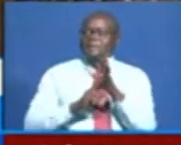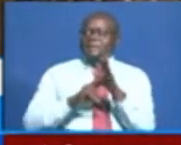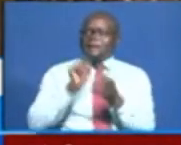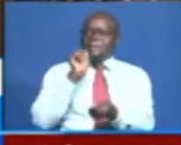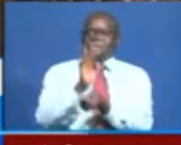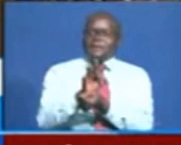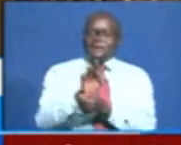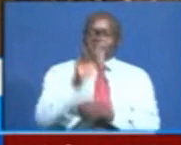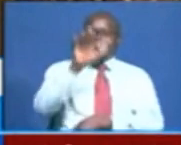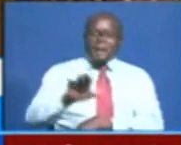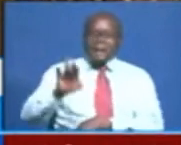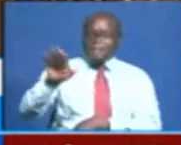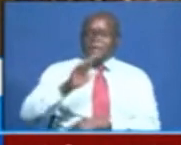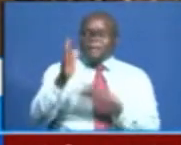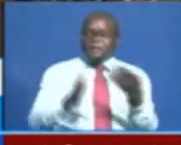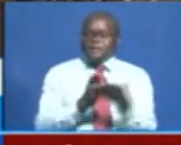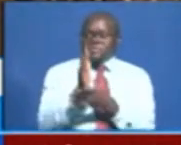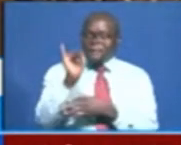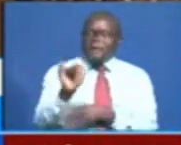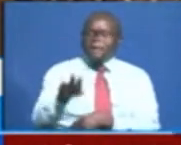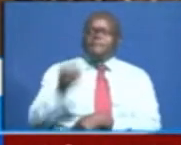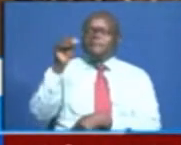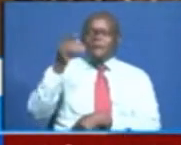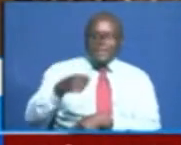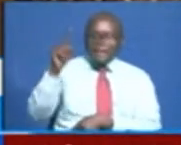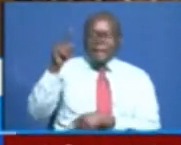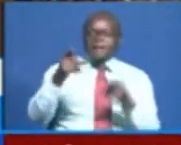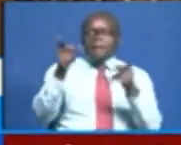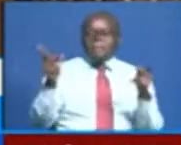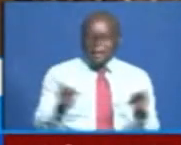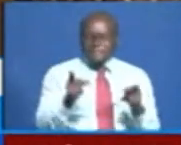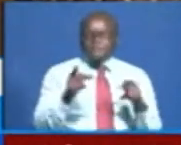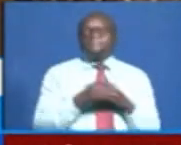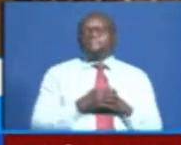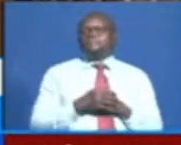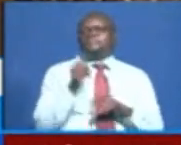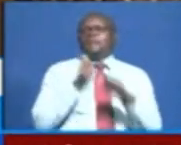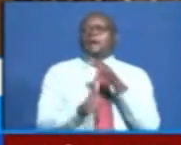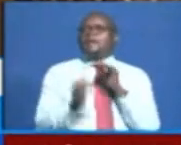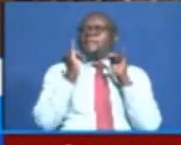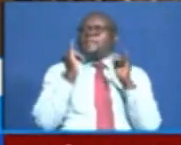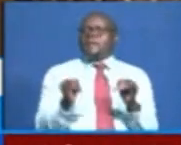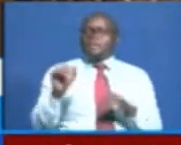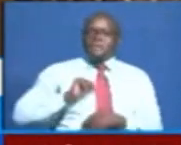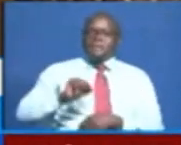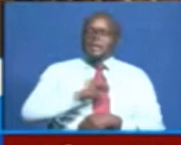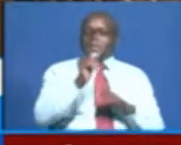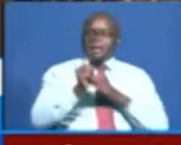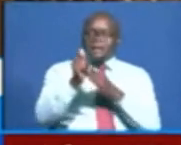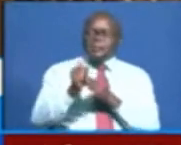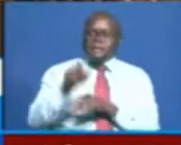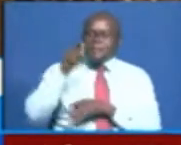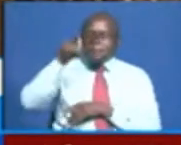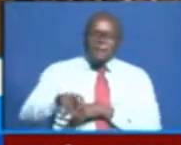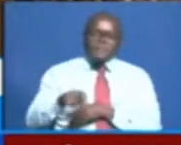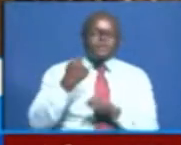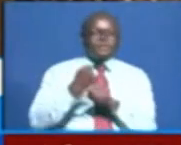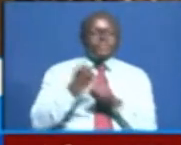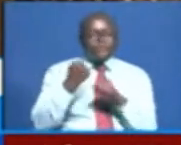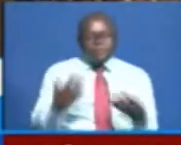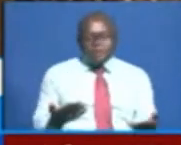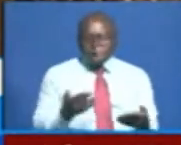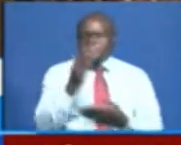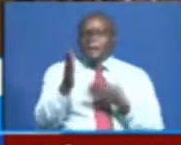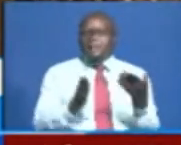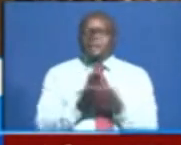Parliament and ensure they find their rightful place. Under the new Senate leadership, we will endeavor and ensure to do